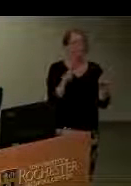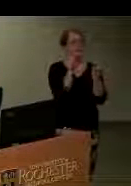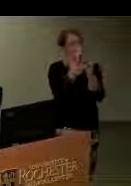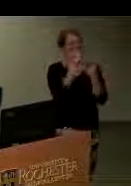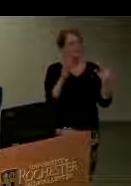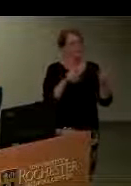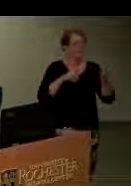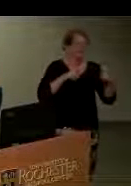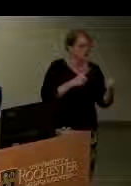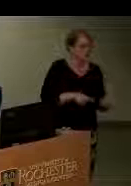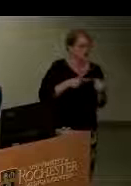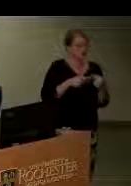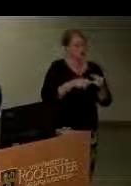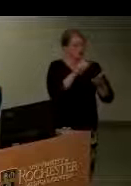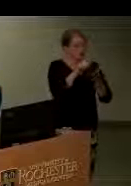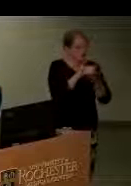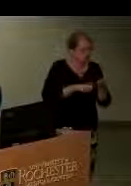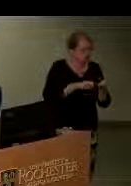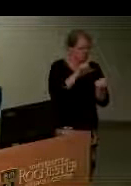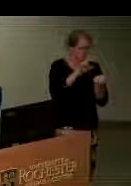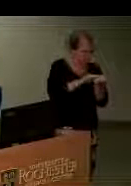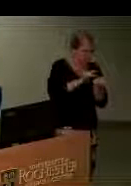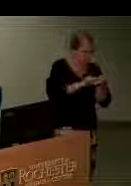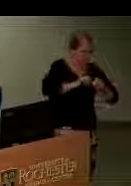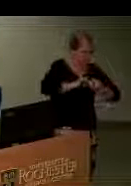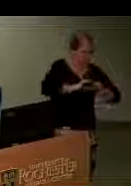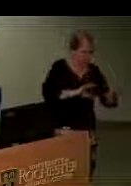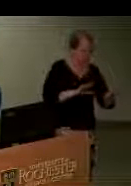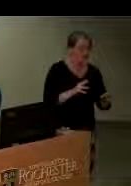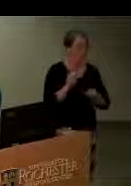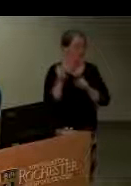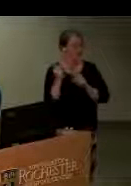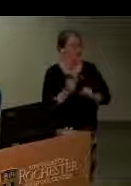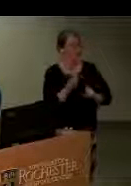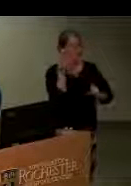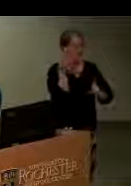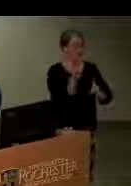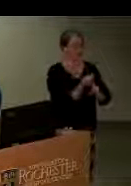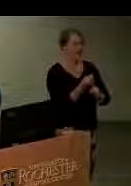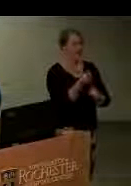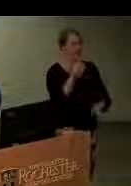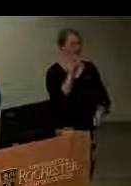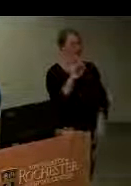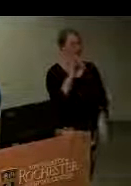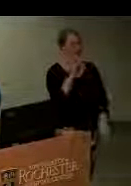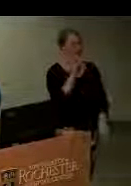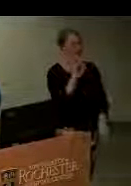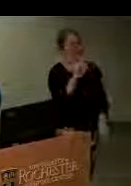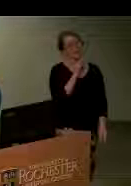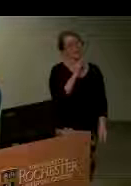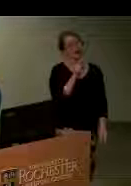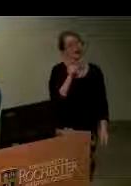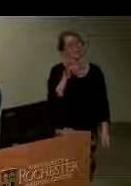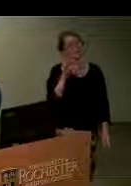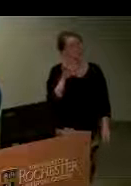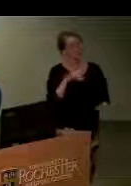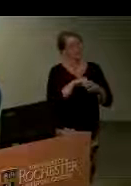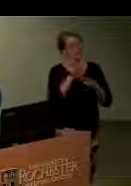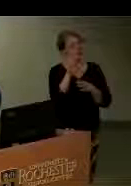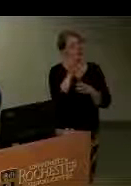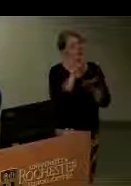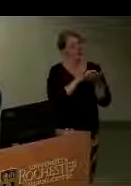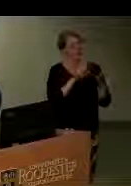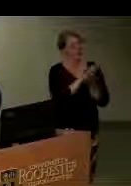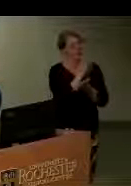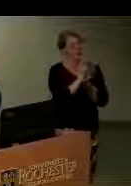publish papers and have really high impact and impact factors to understand that George Engel